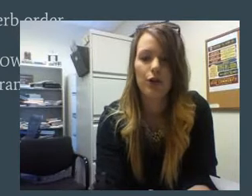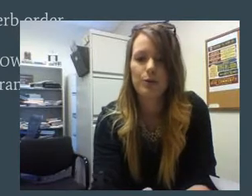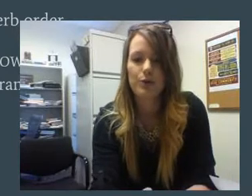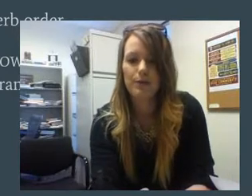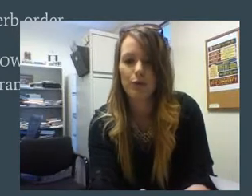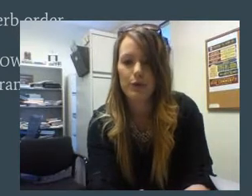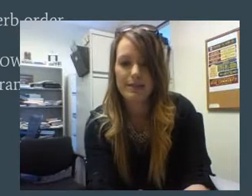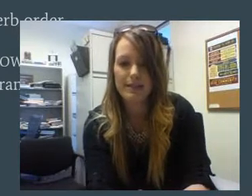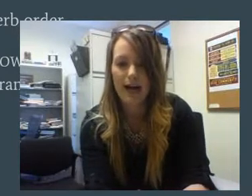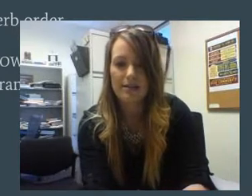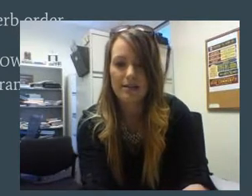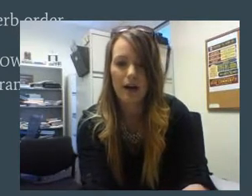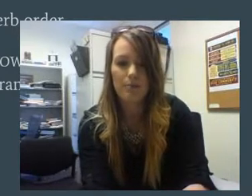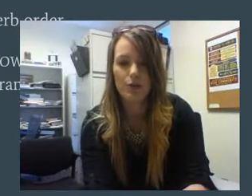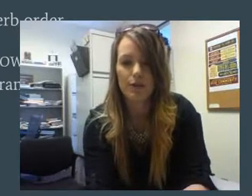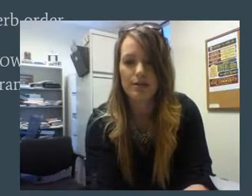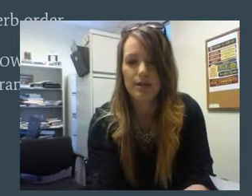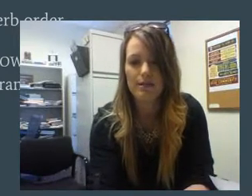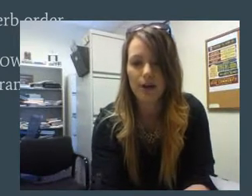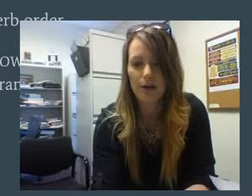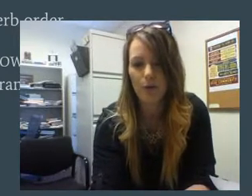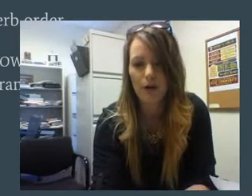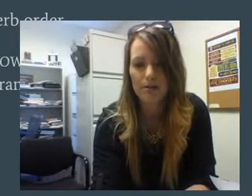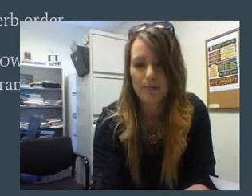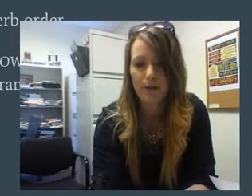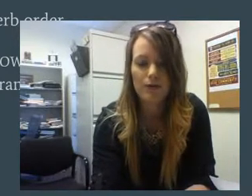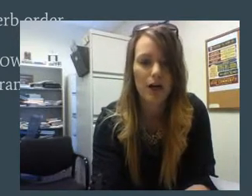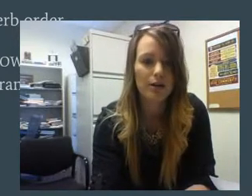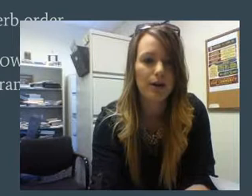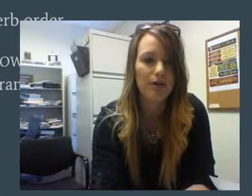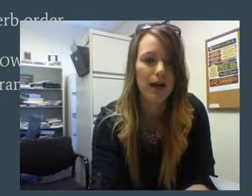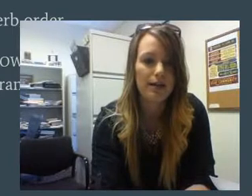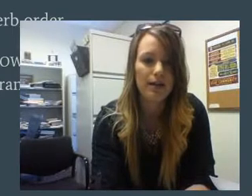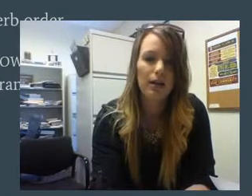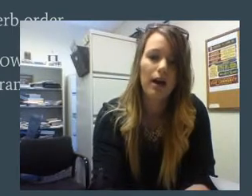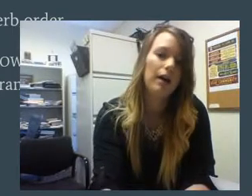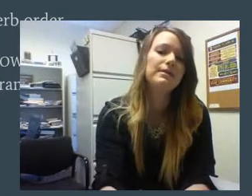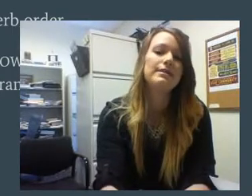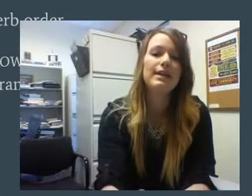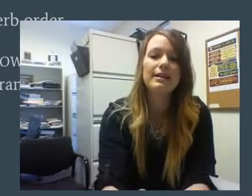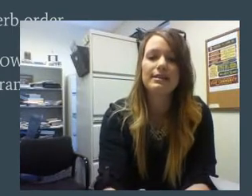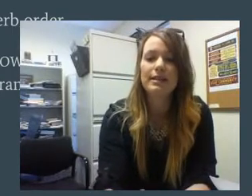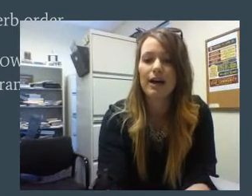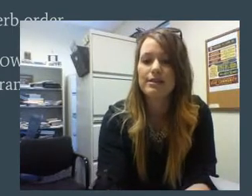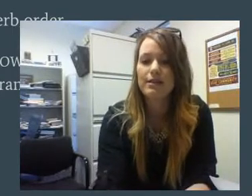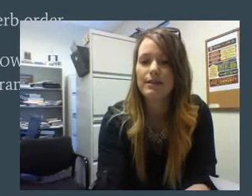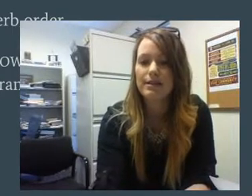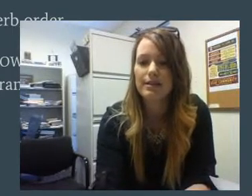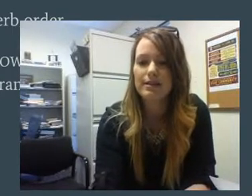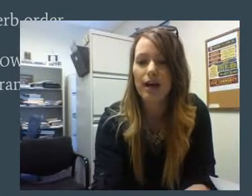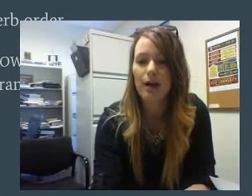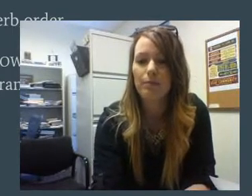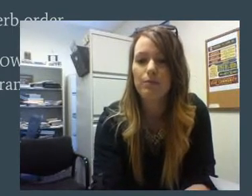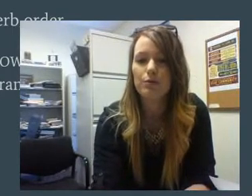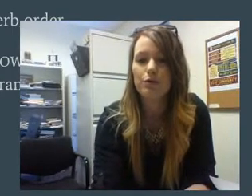The third prescriptive rule is syntax. So, this is very important, something we've talked about a lot. But, syntax is the analysis of